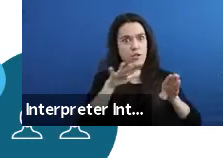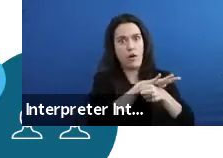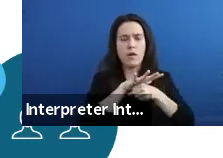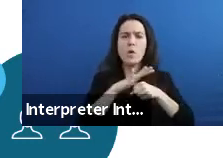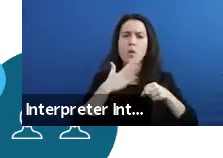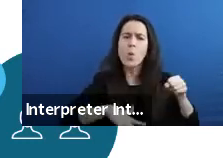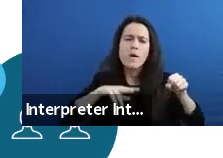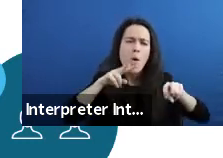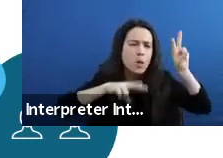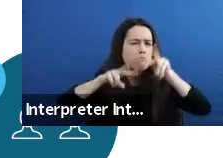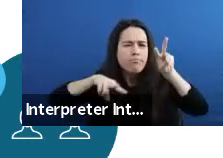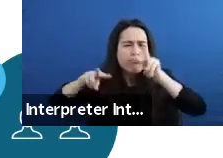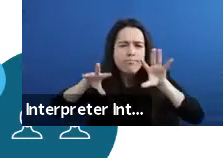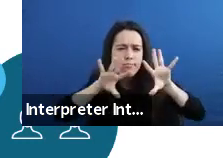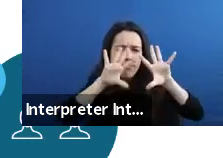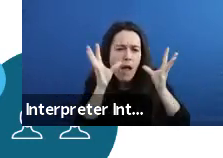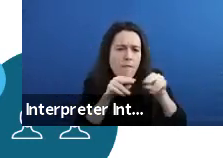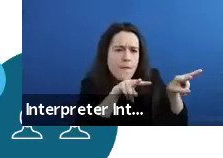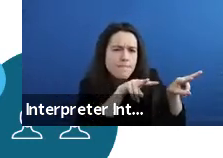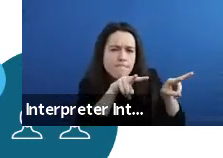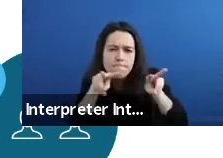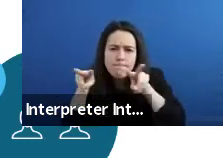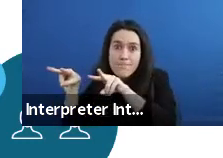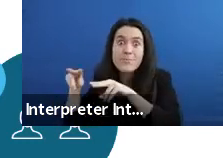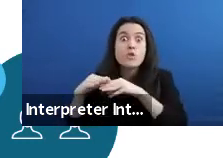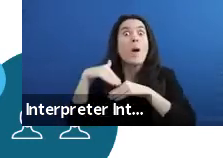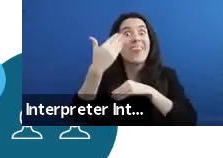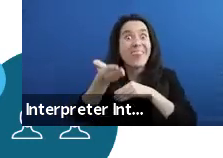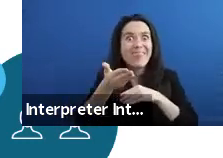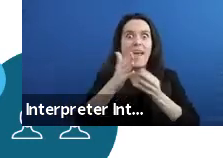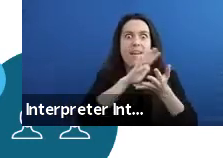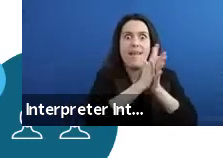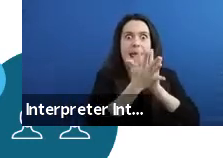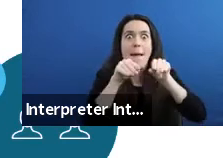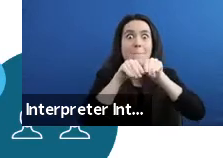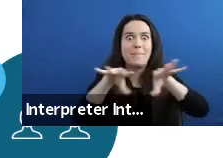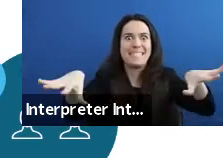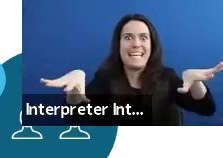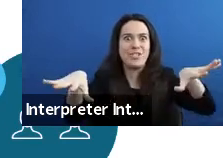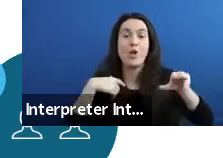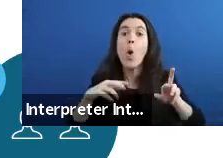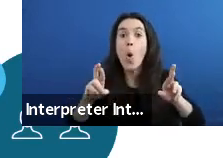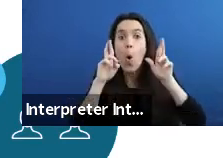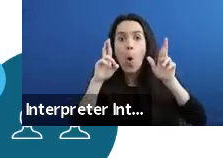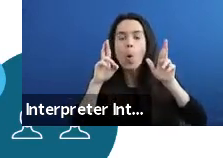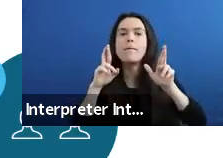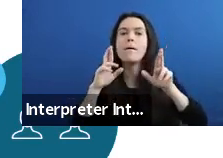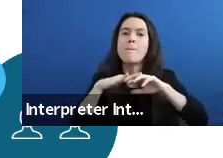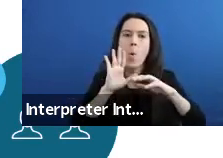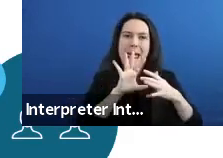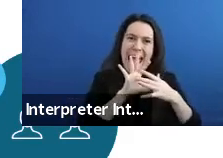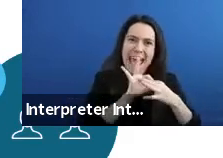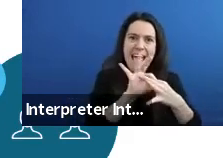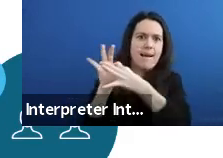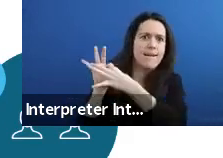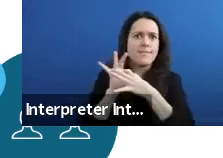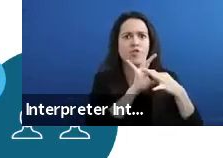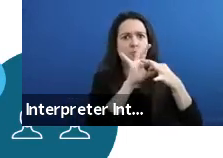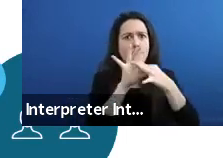a key to successful implementation of the study is stakeholder engagement. So we think it's quite a